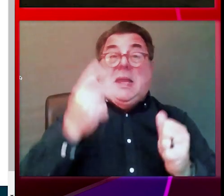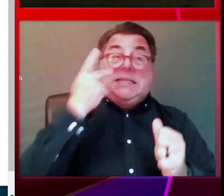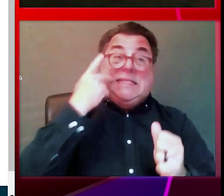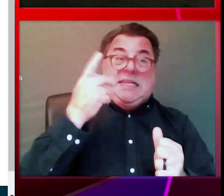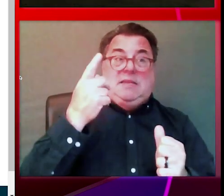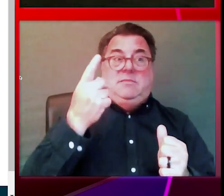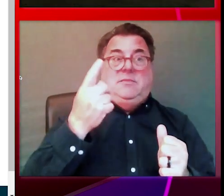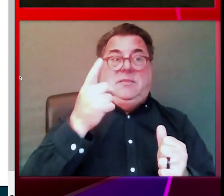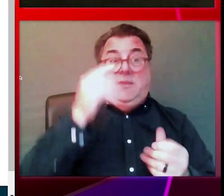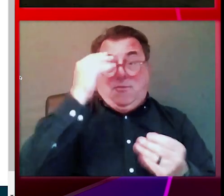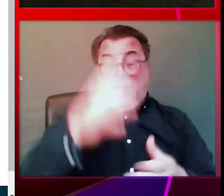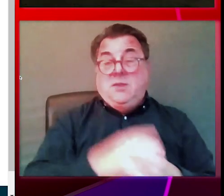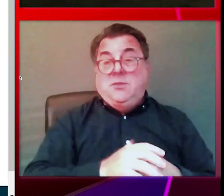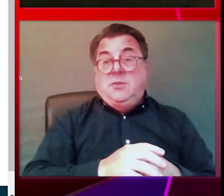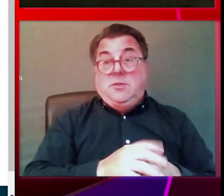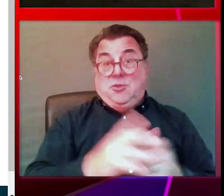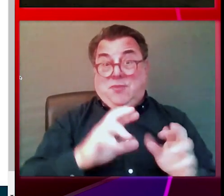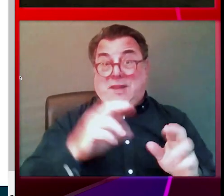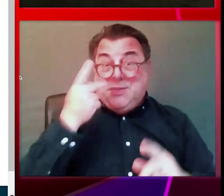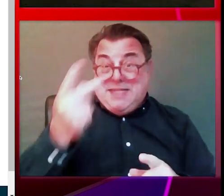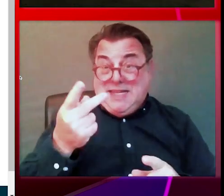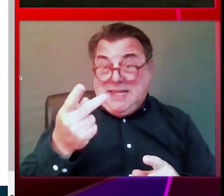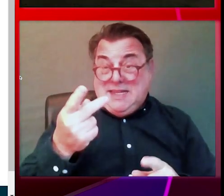ready to see the object? Yes.